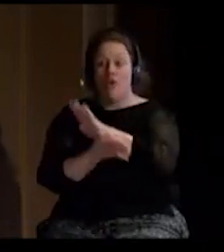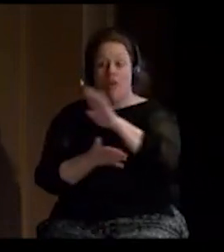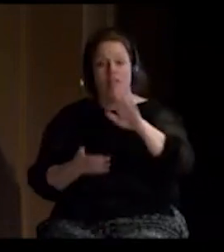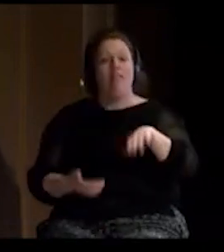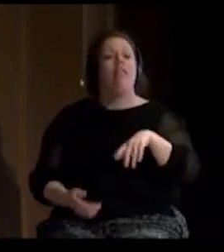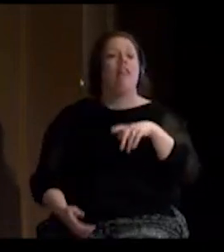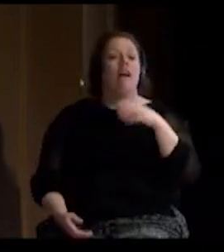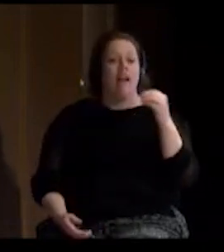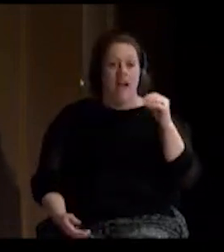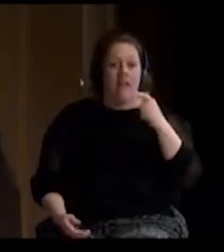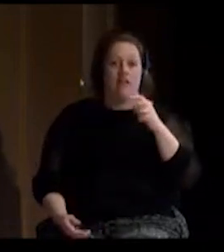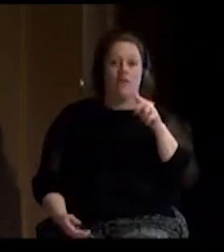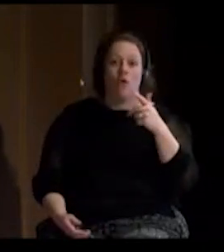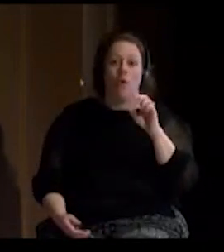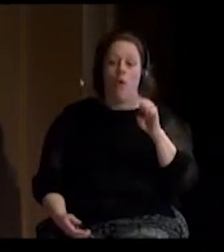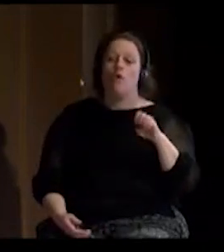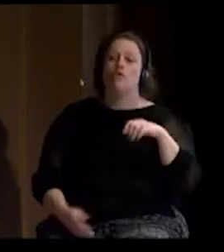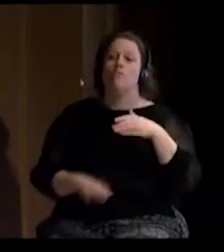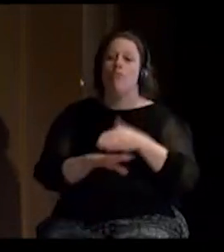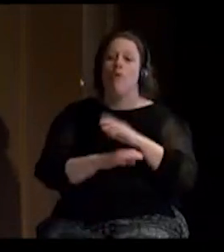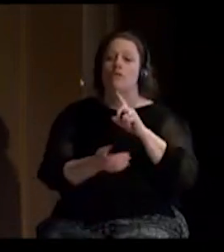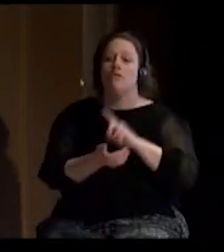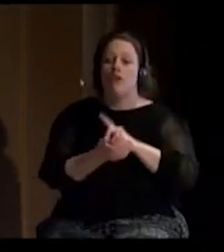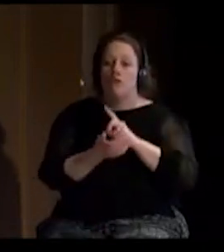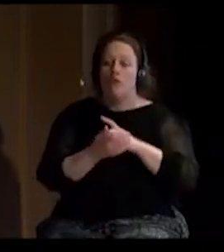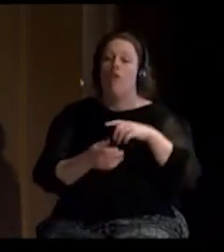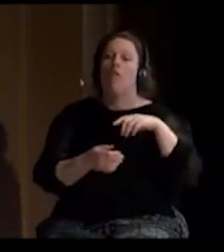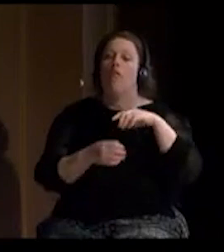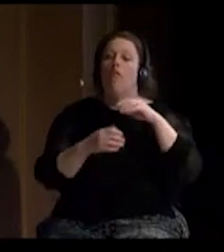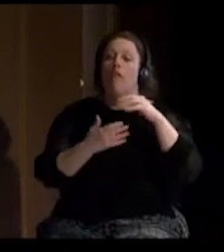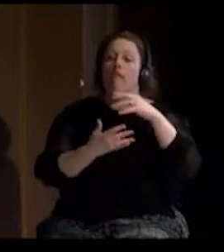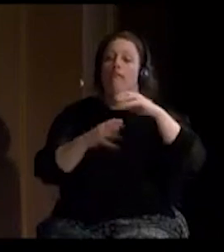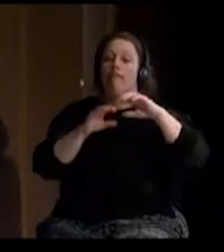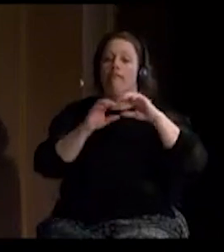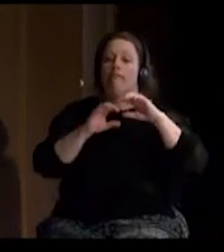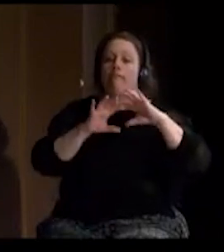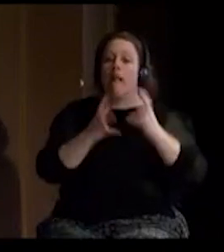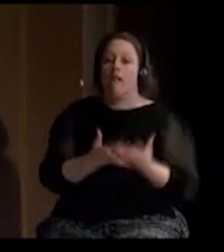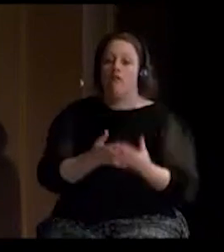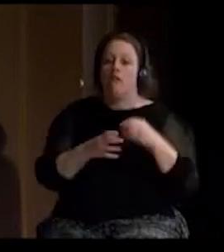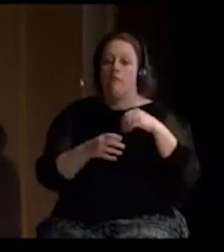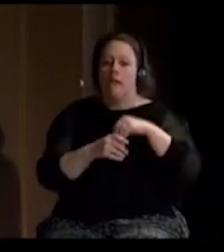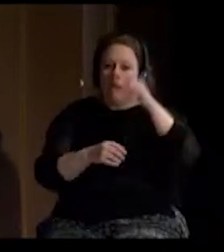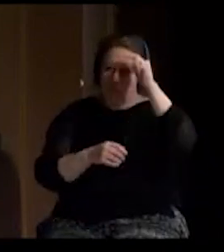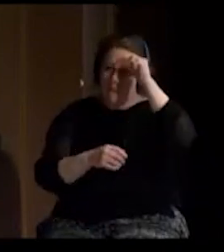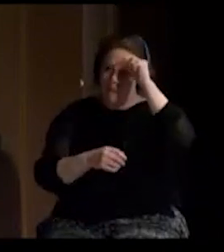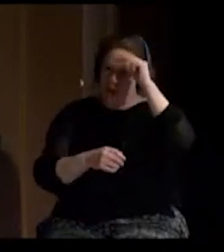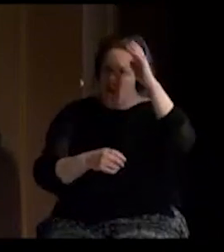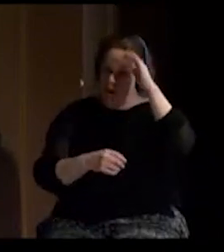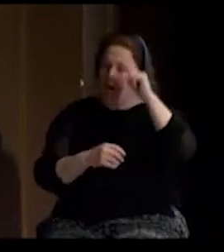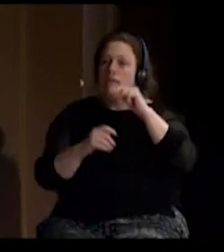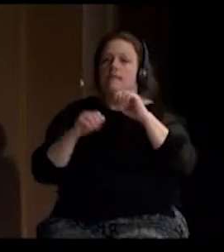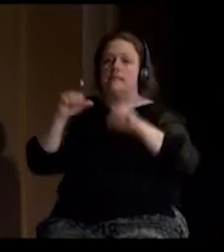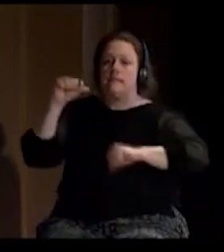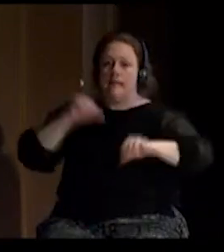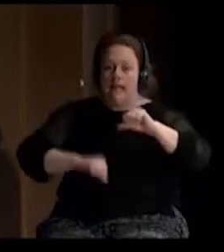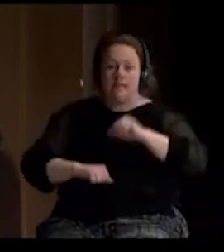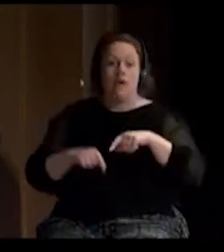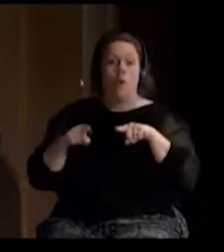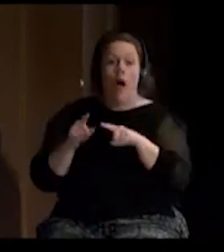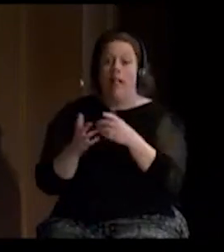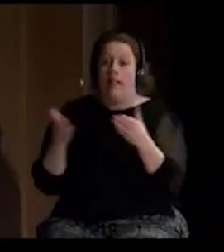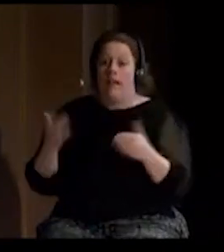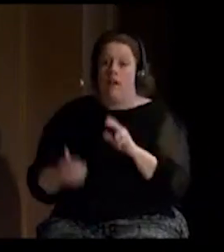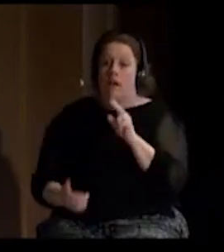Birch postdoctoral fellowship in theoretical medicine and affiliated theoretical science. While at NMNH, she led